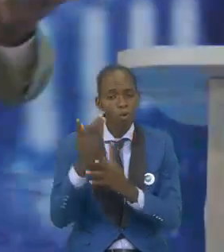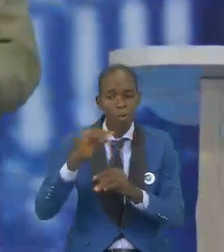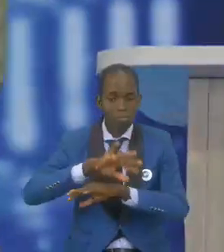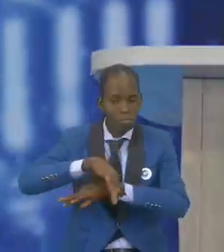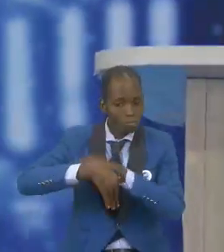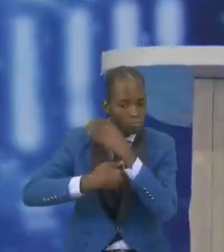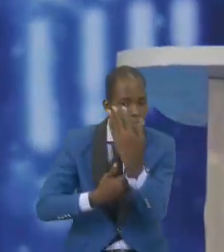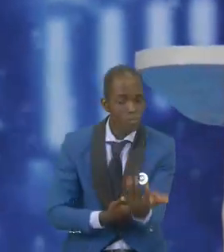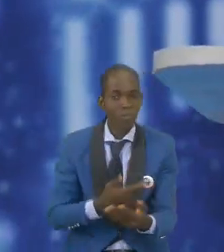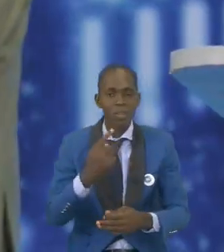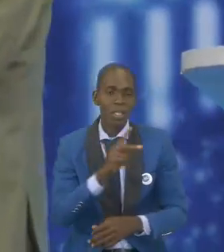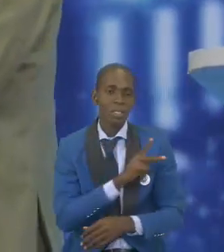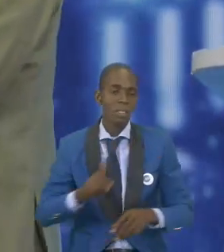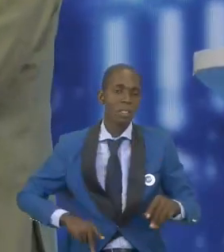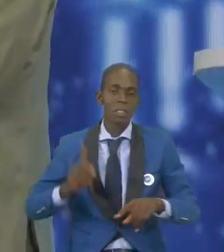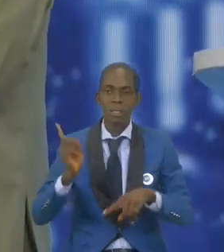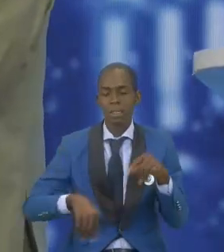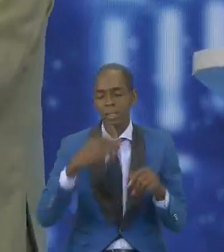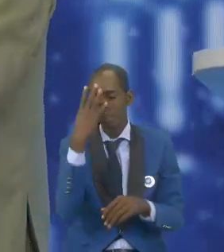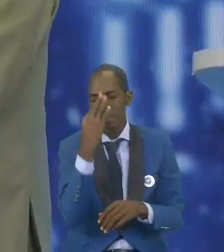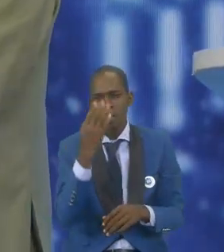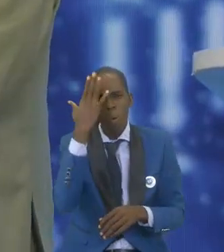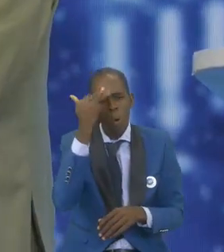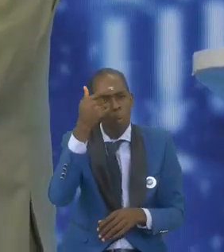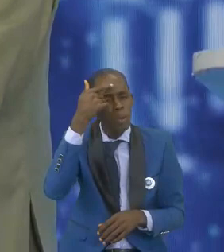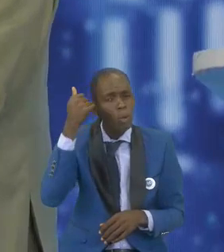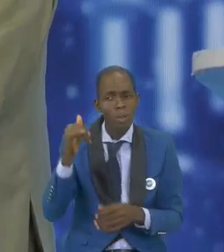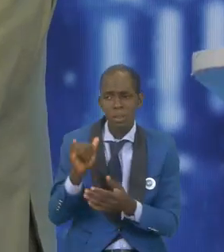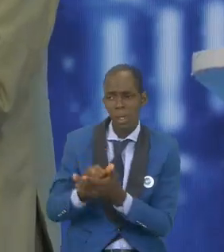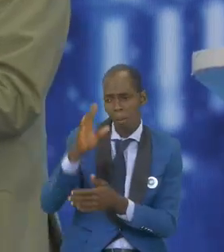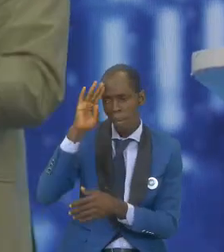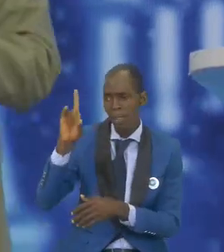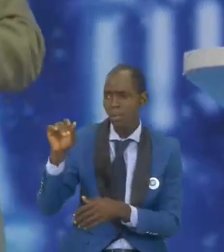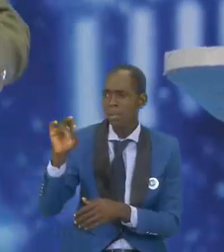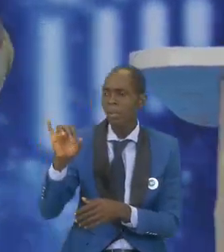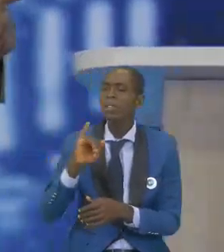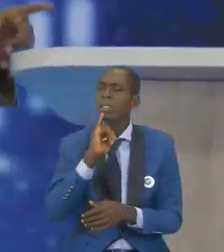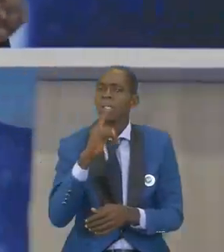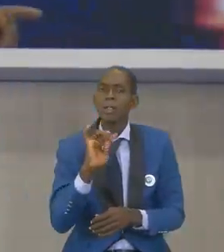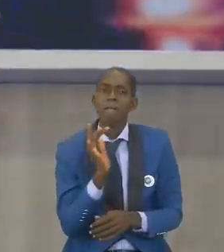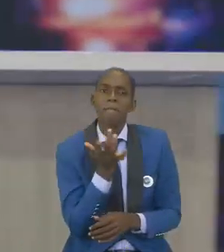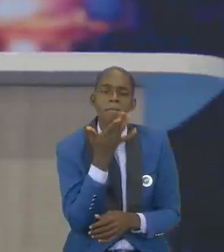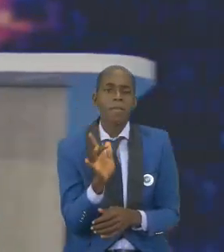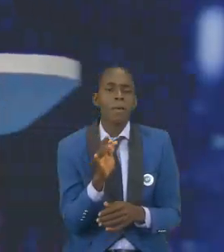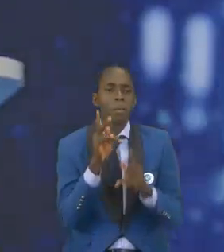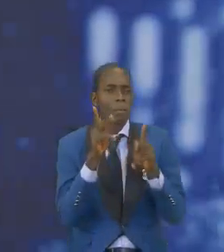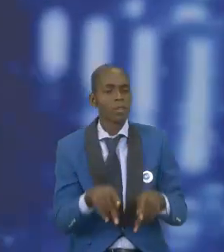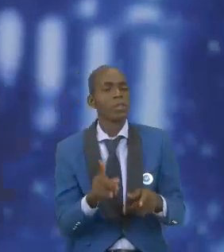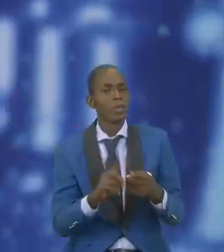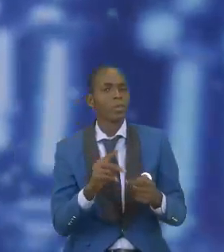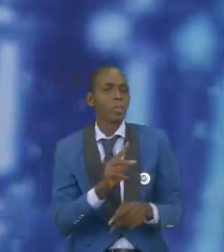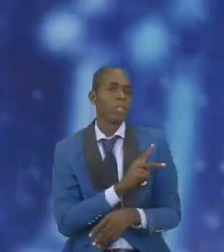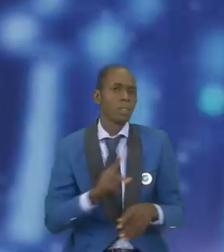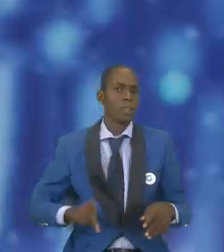because Daniel, his favorite, the prophet, the righteous man, the man who had been